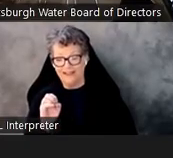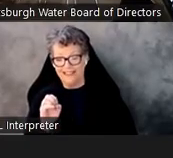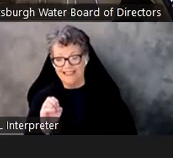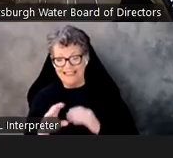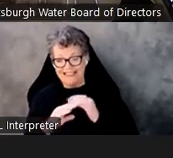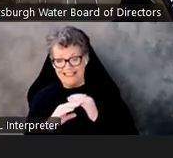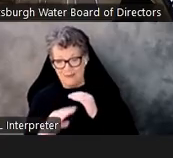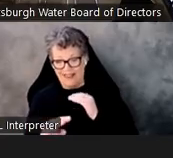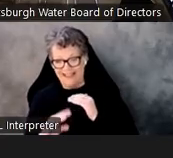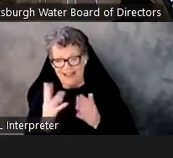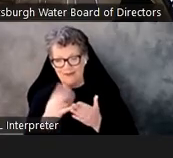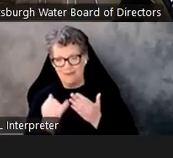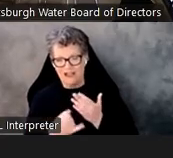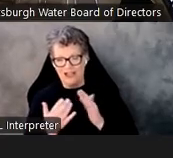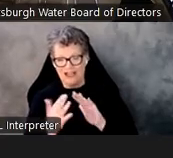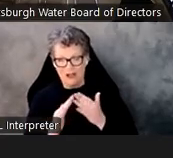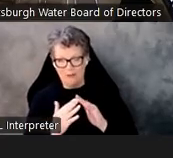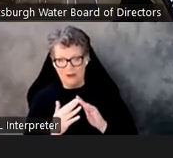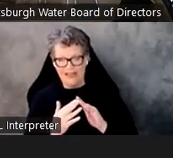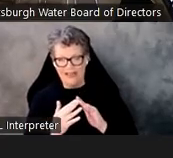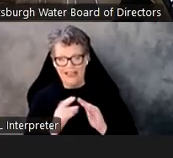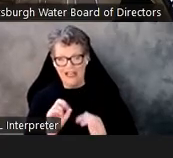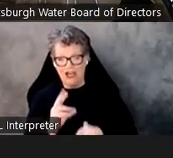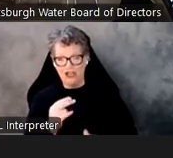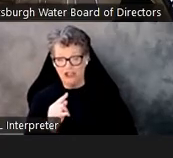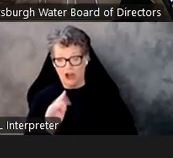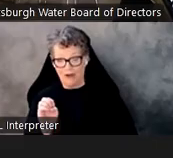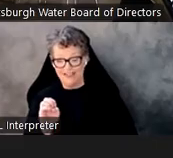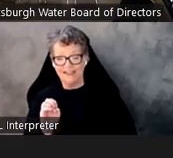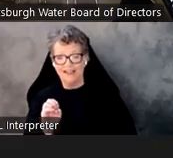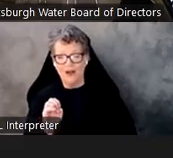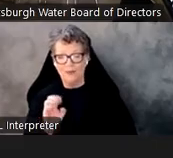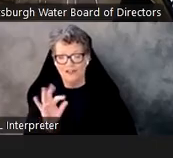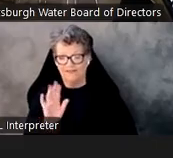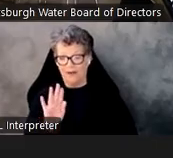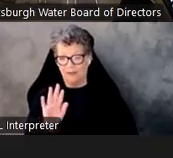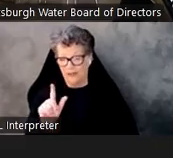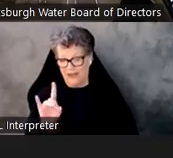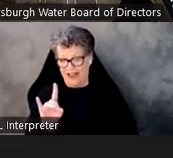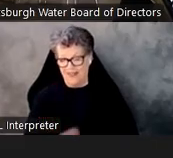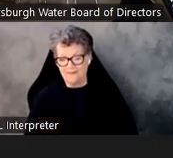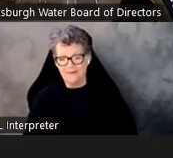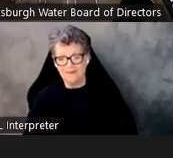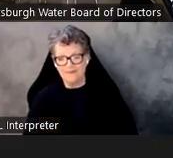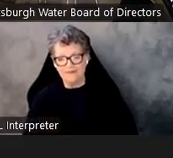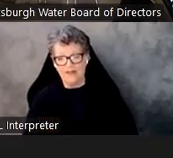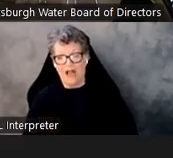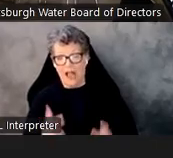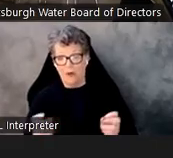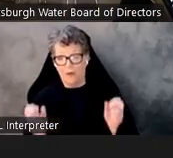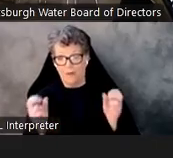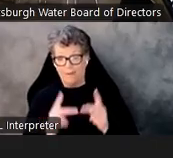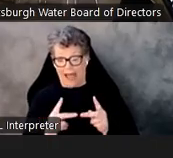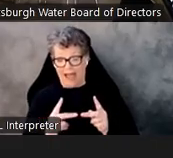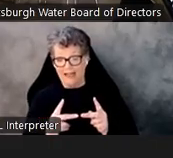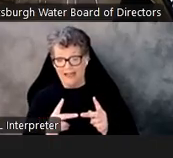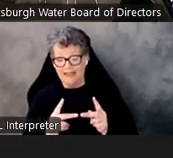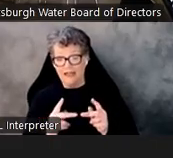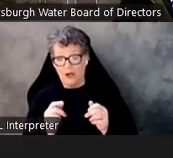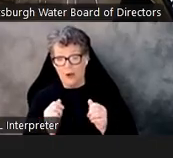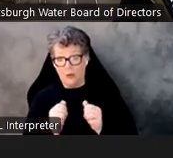project, community charrette, which was completed on February 28th. I will be back with